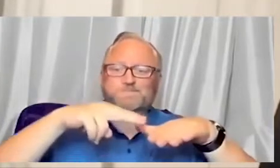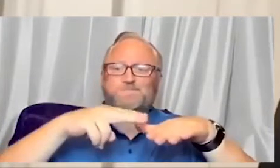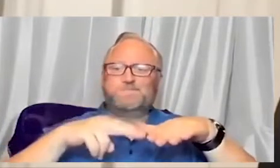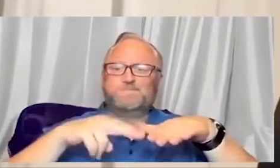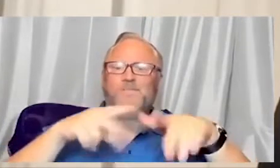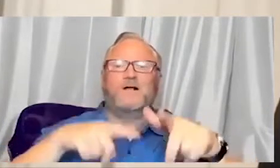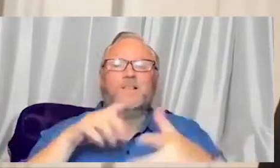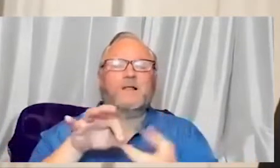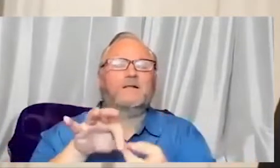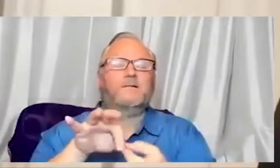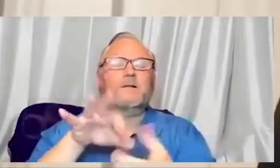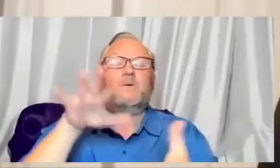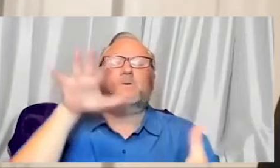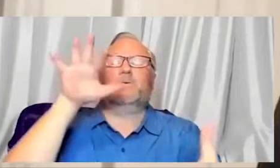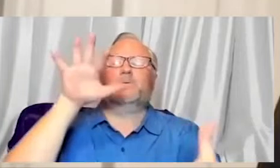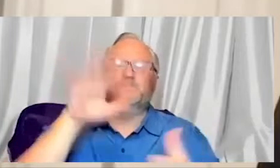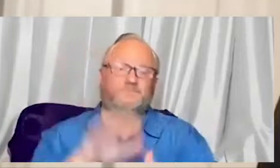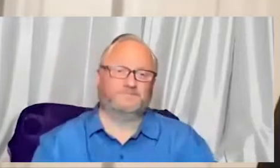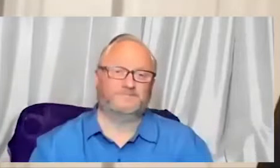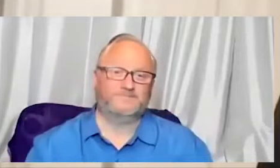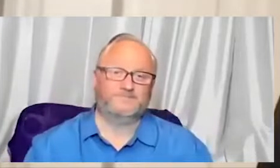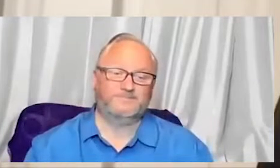go.